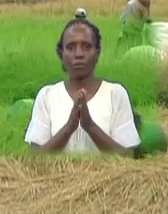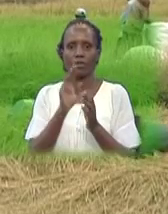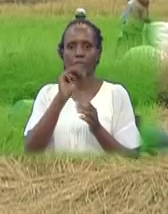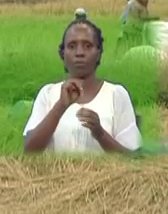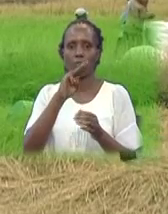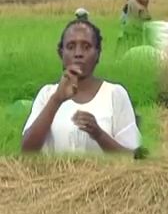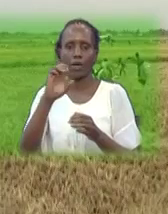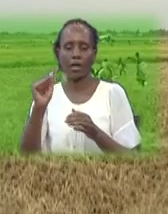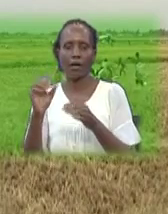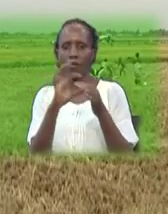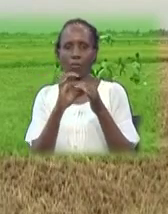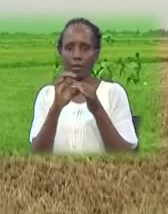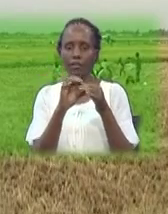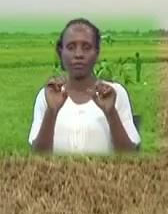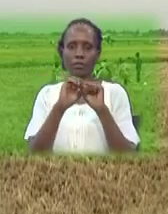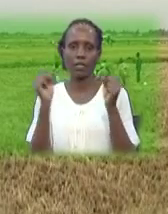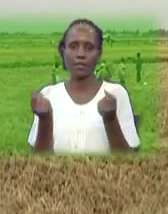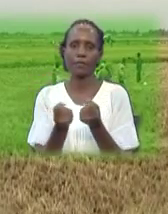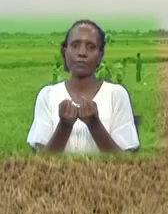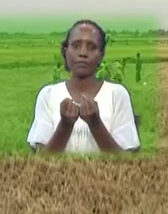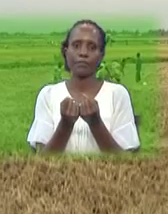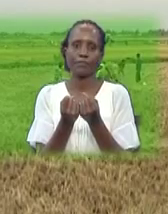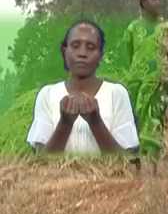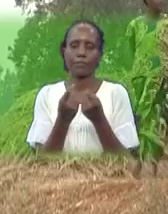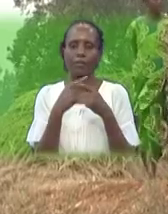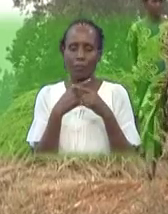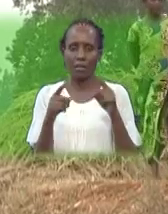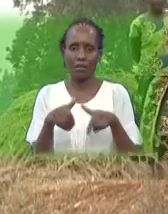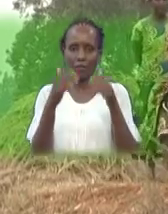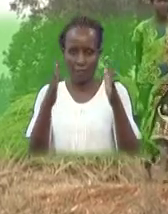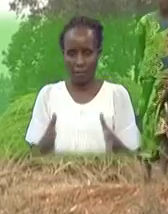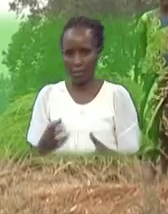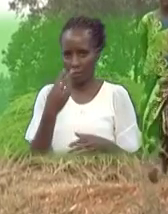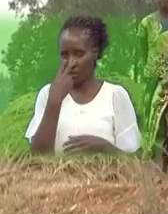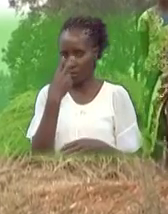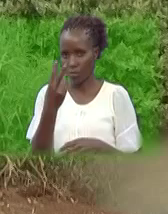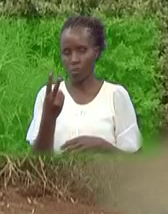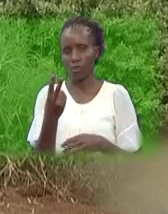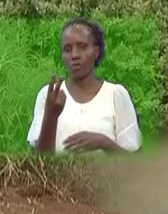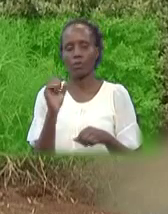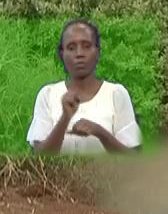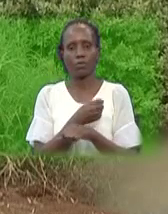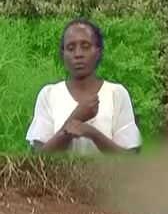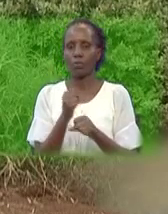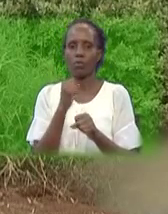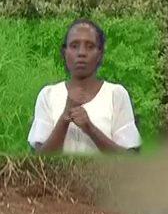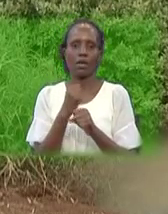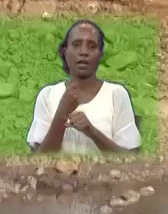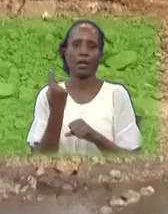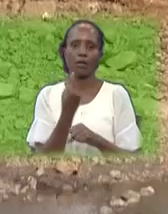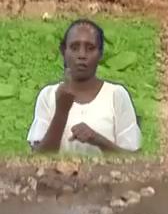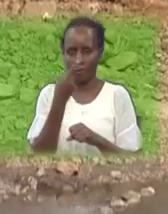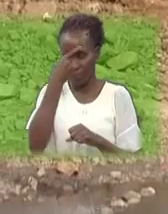Rice Farmers Cooperative Society. However, the farmers realized that they could not go it alone